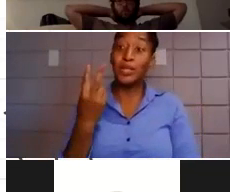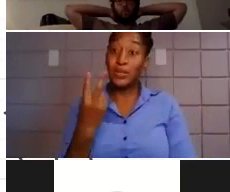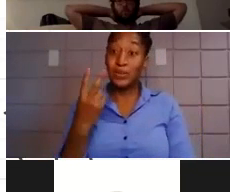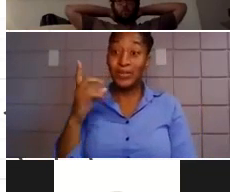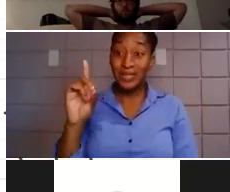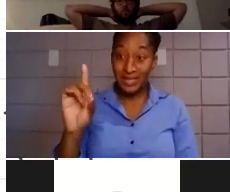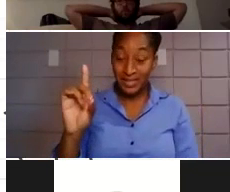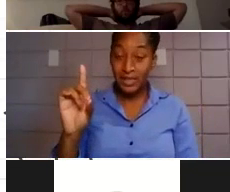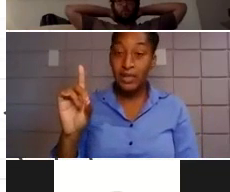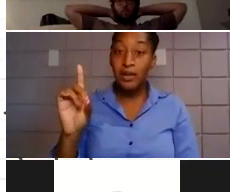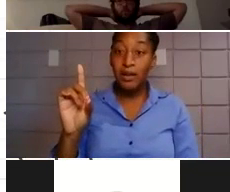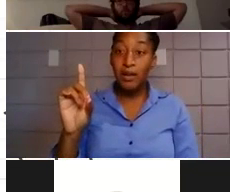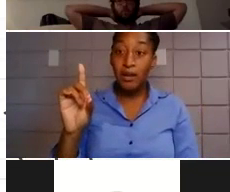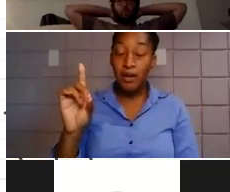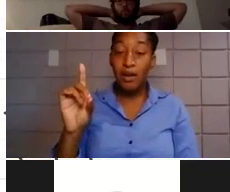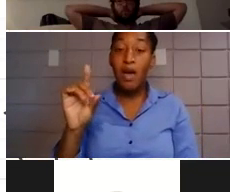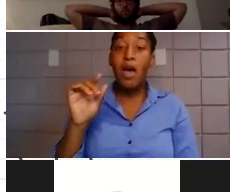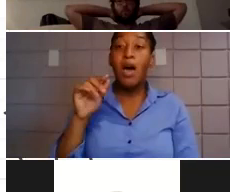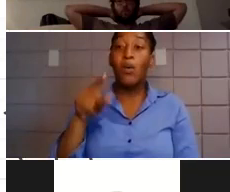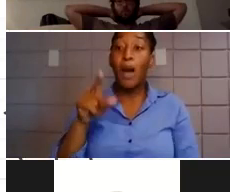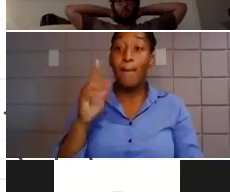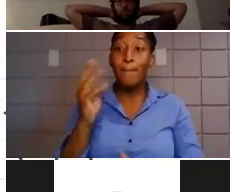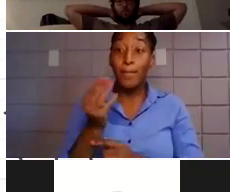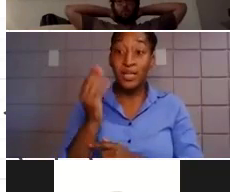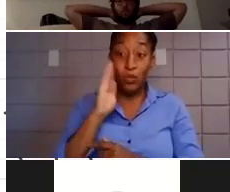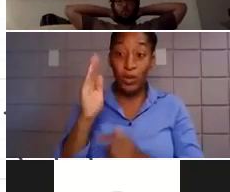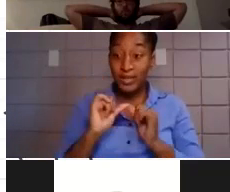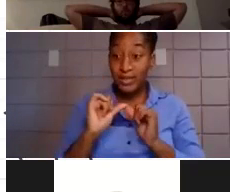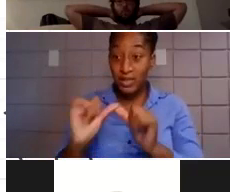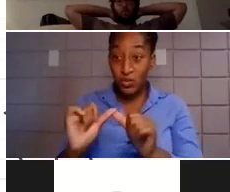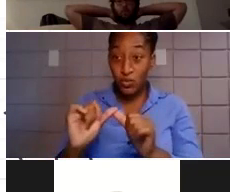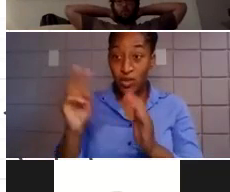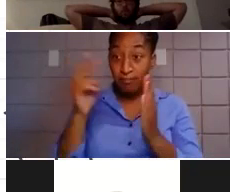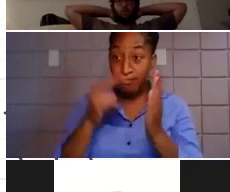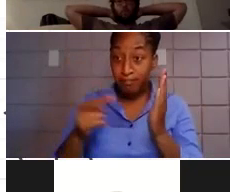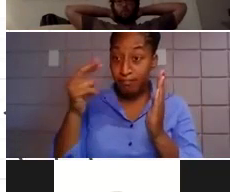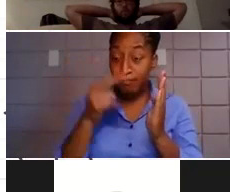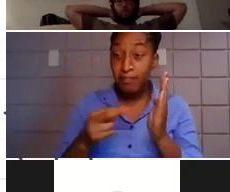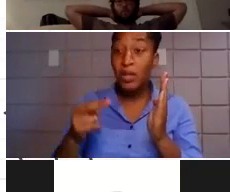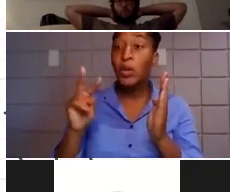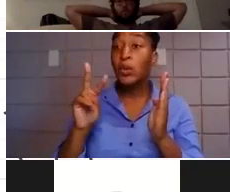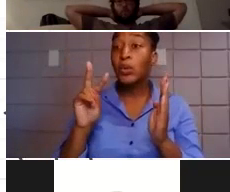look at our circular motion. Okay.